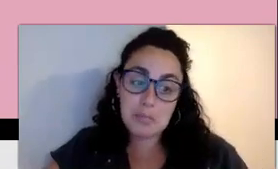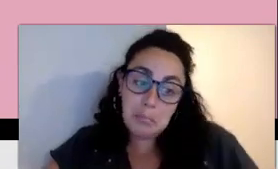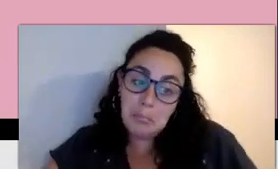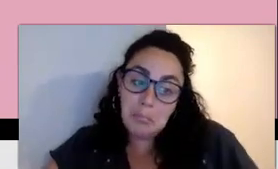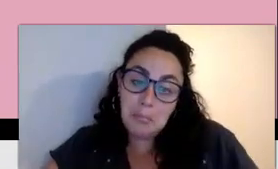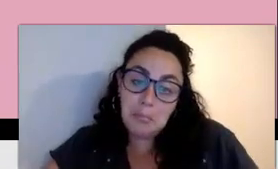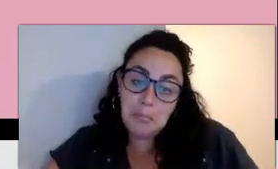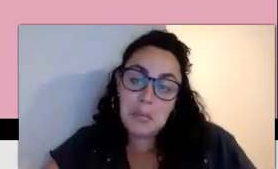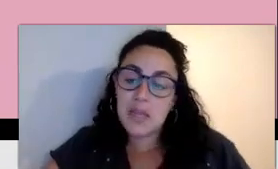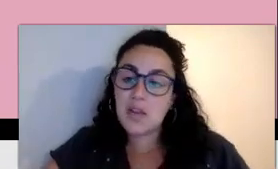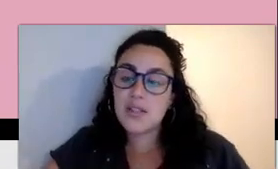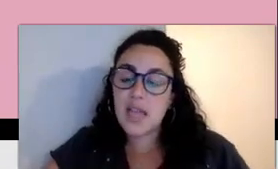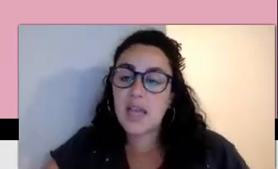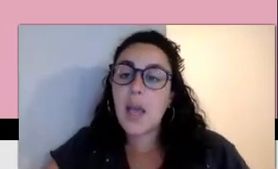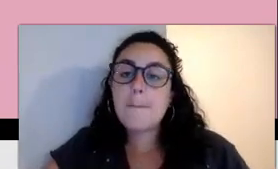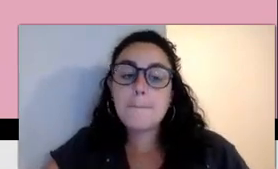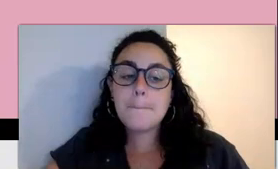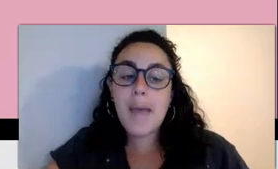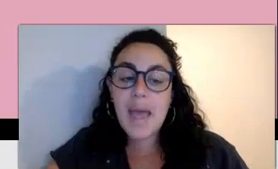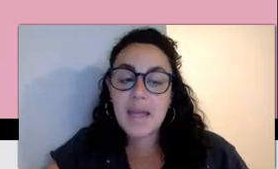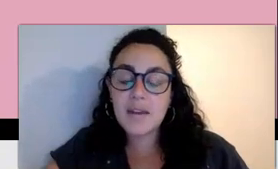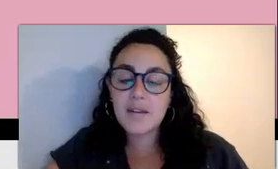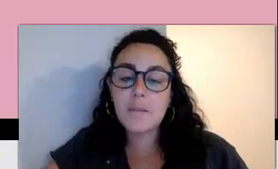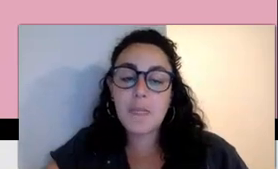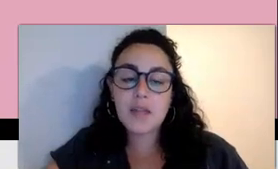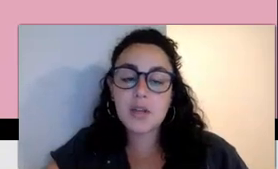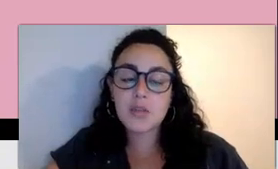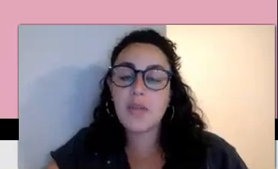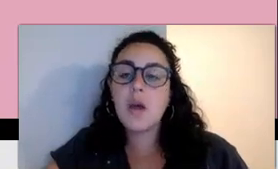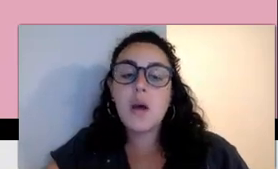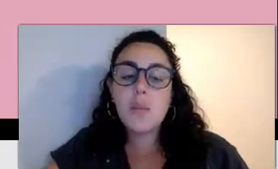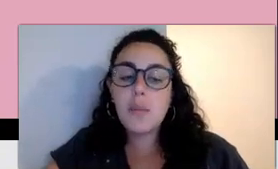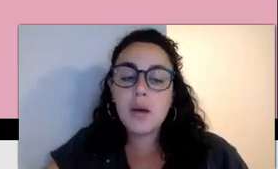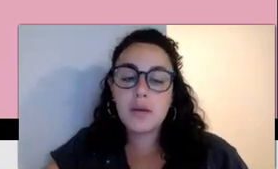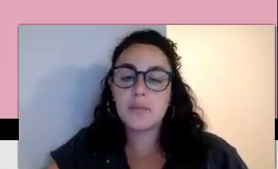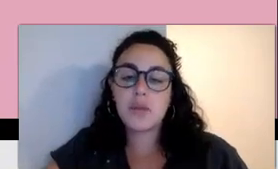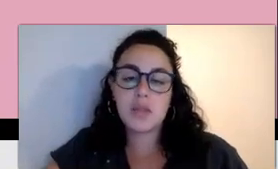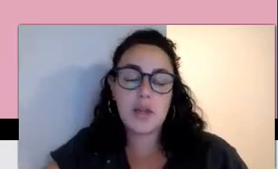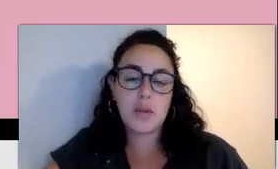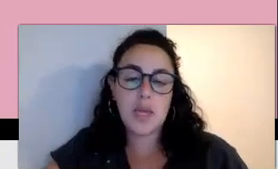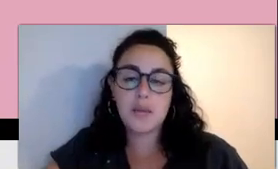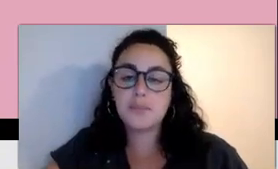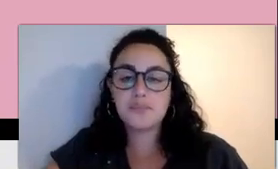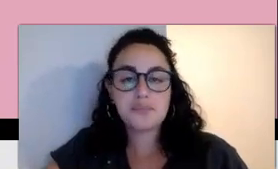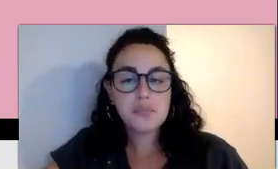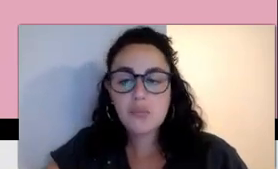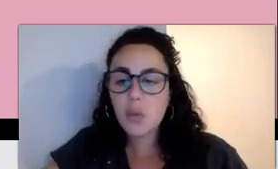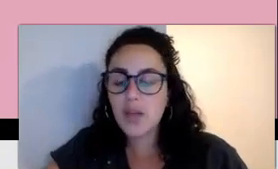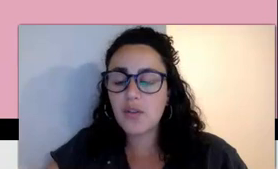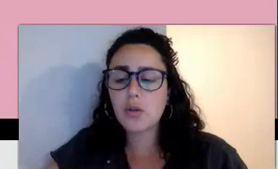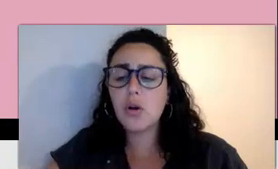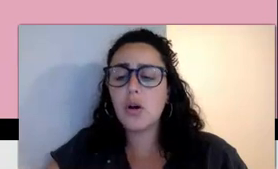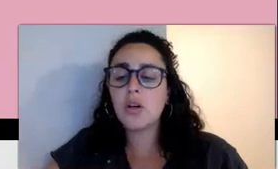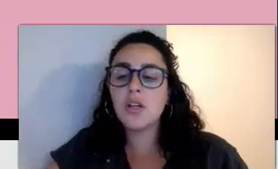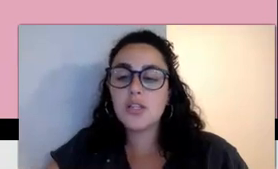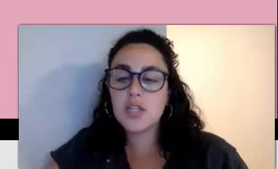we start? Here is a pen. That starts with P, with the letter P. We